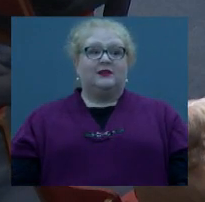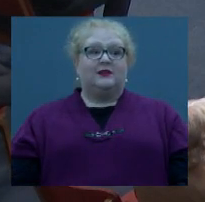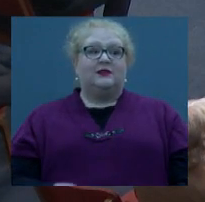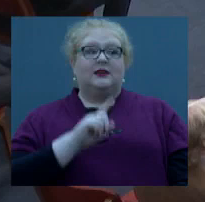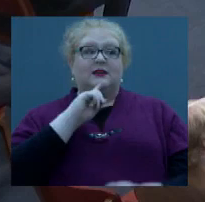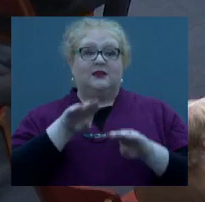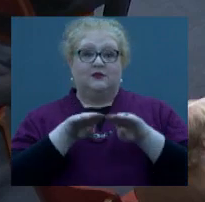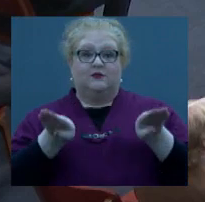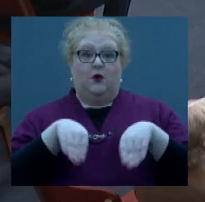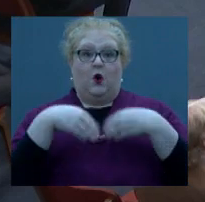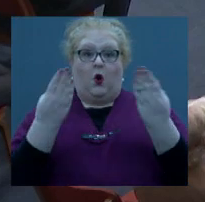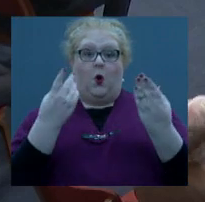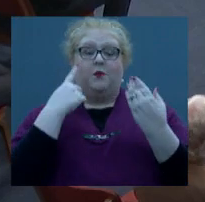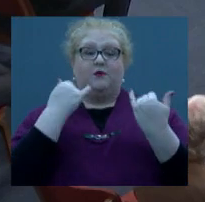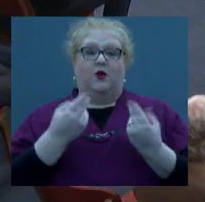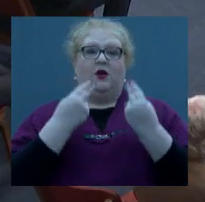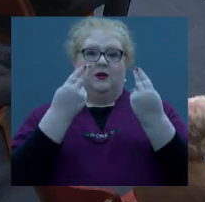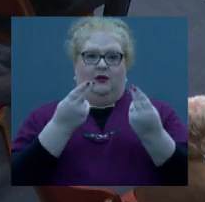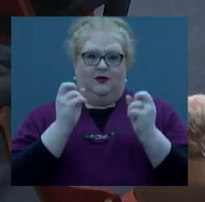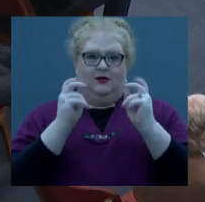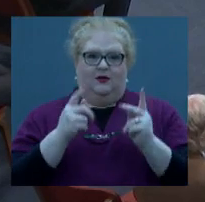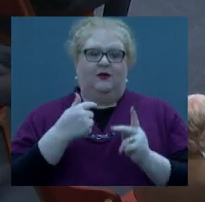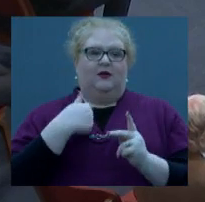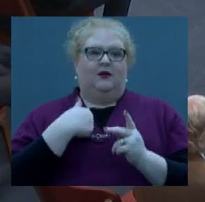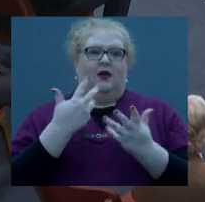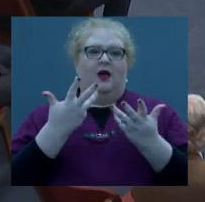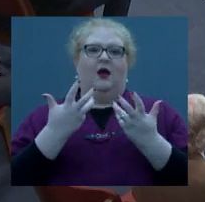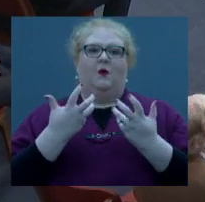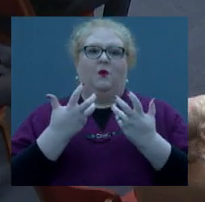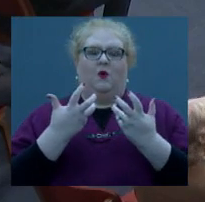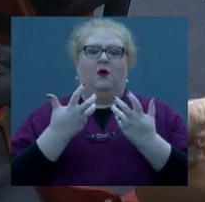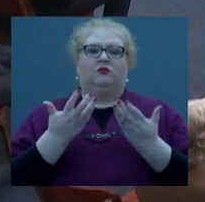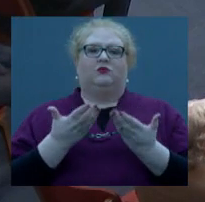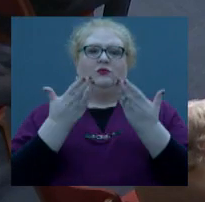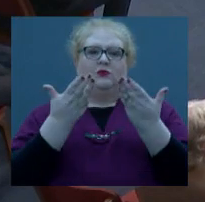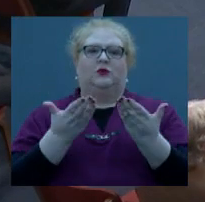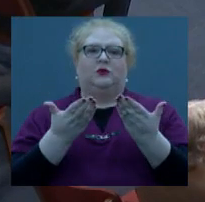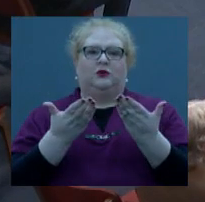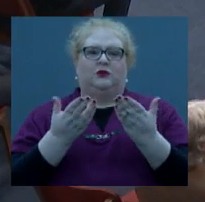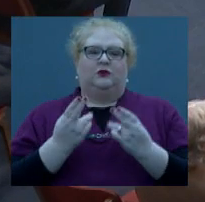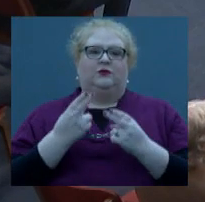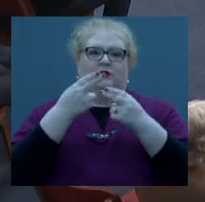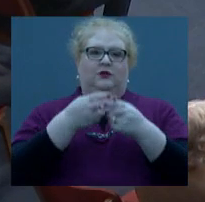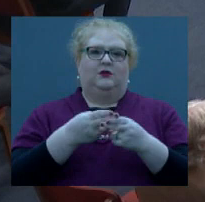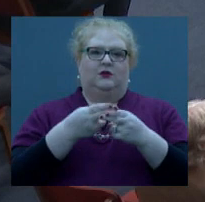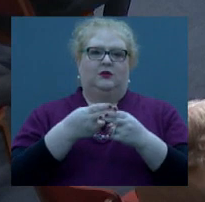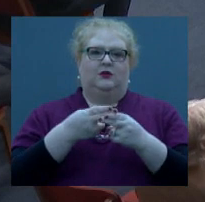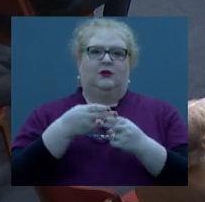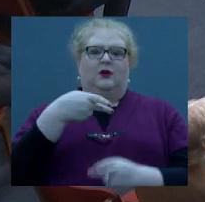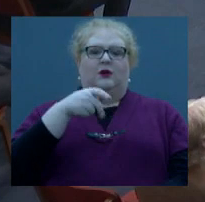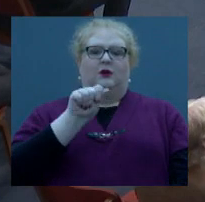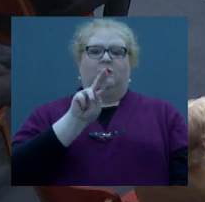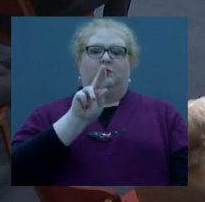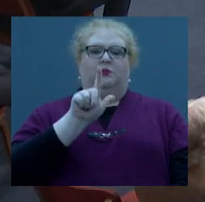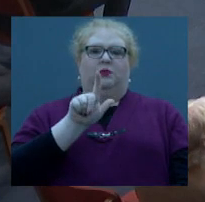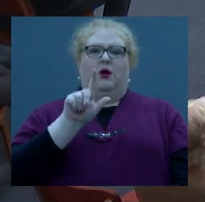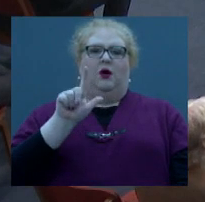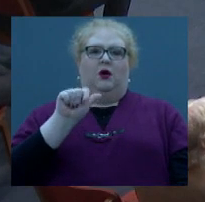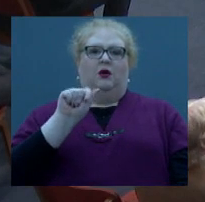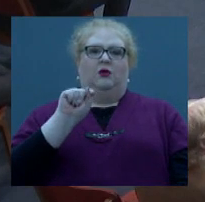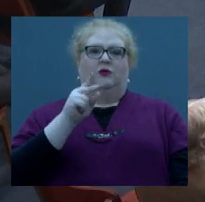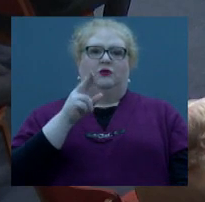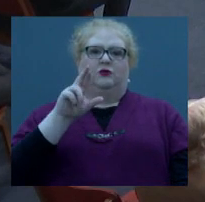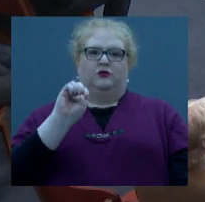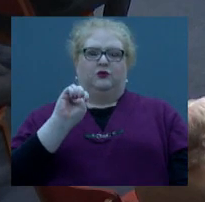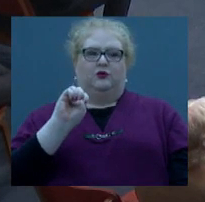Is the floor open for nominations? Yes. Okay. I'd like to move to nominate Paul Latour as chair to continue a